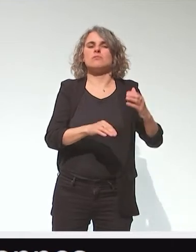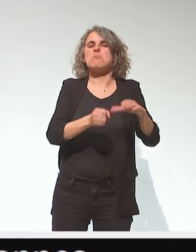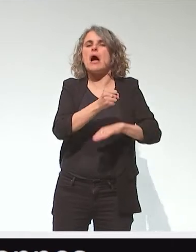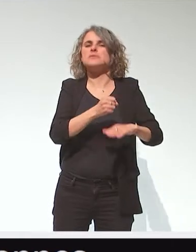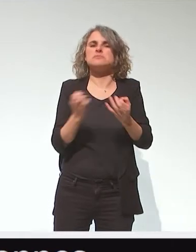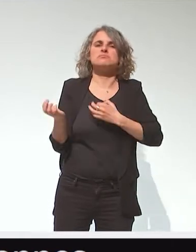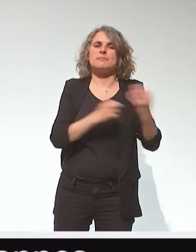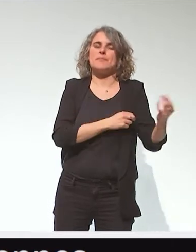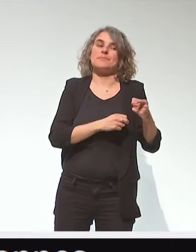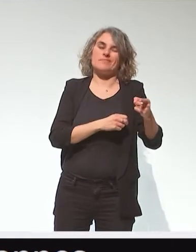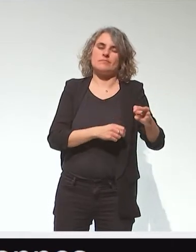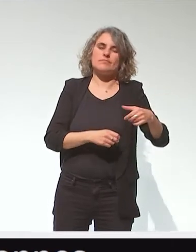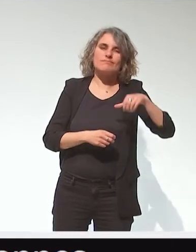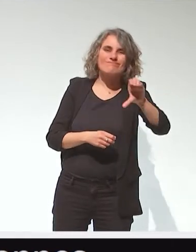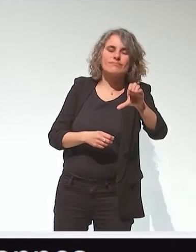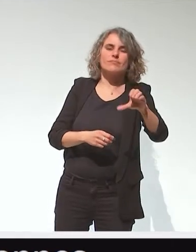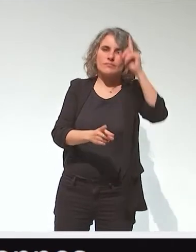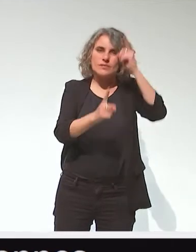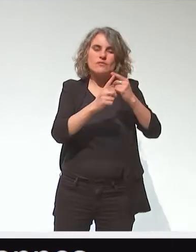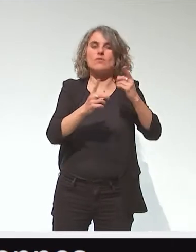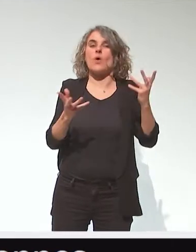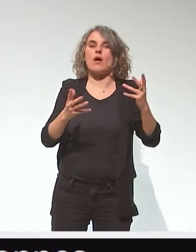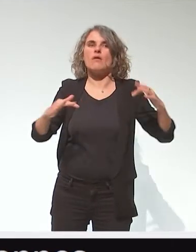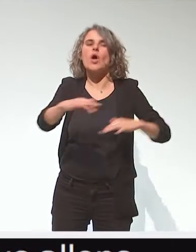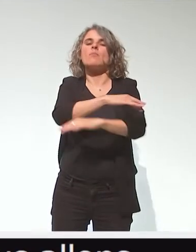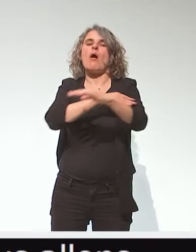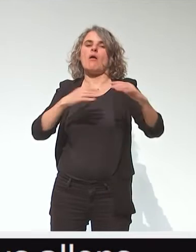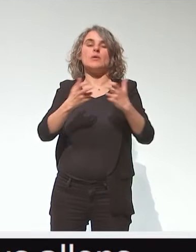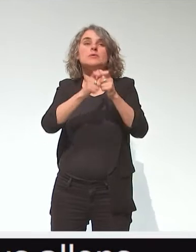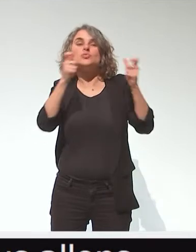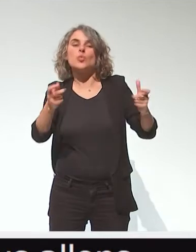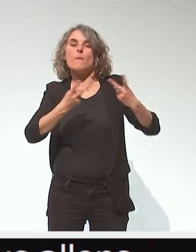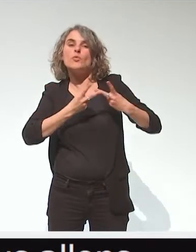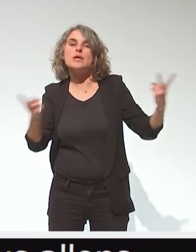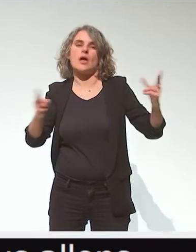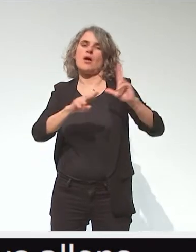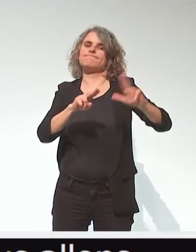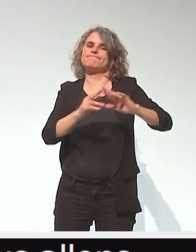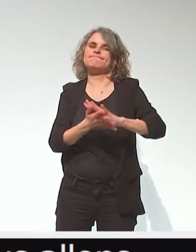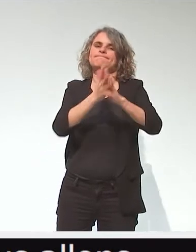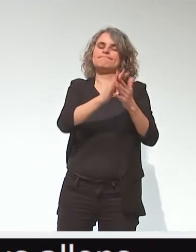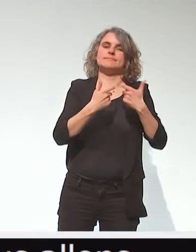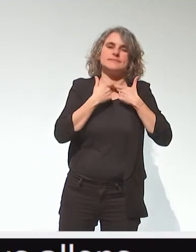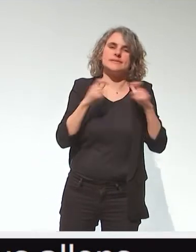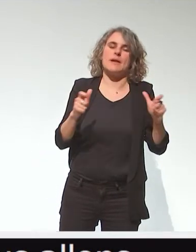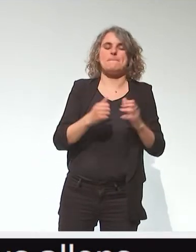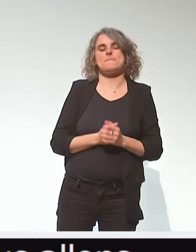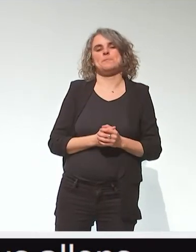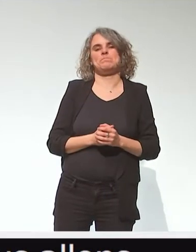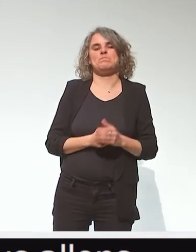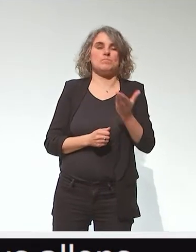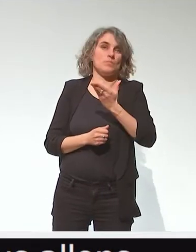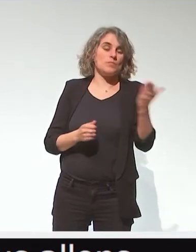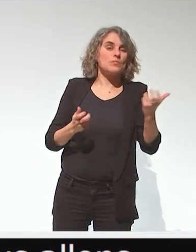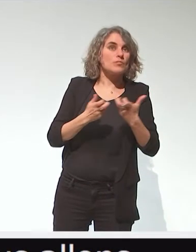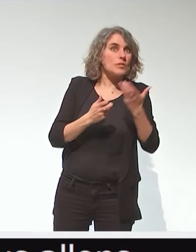environment both for public institutions where people do come and receive services, and also